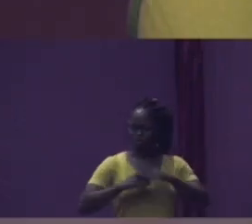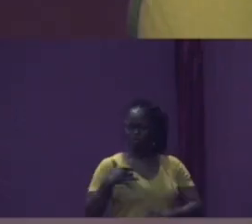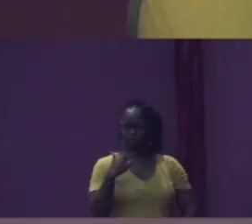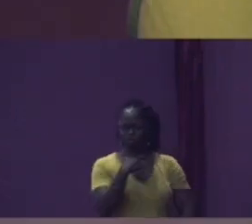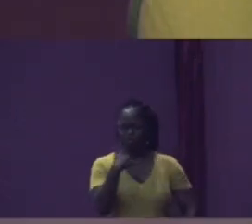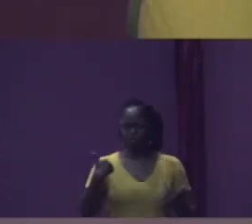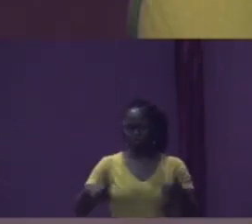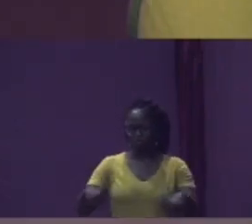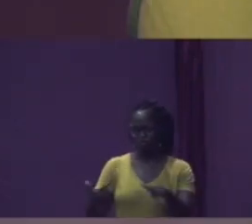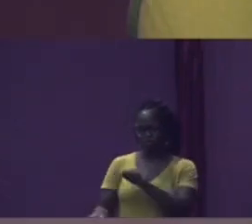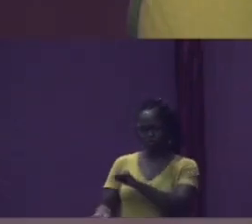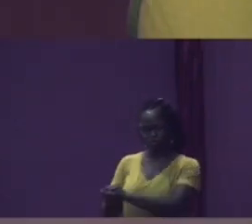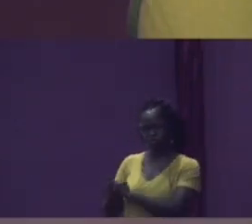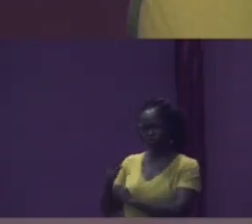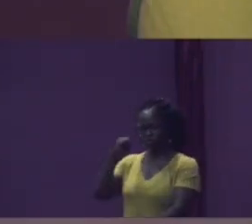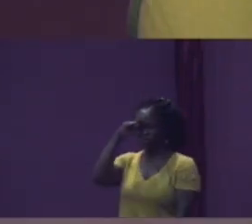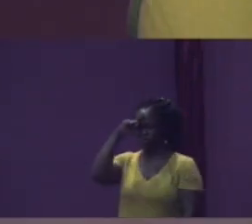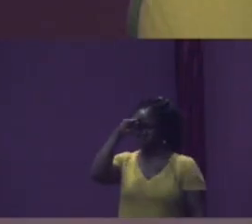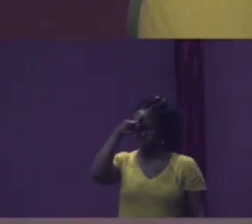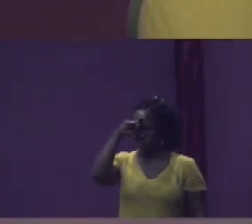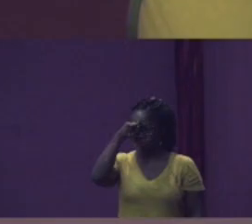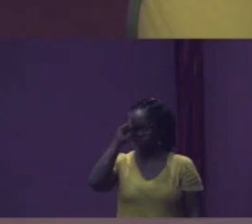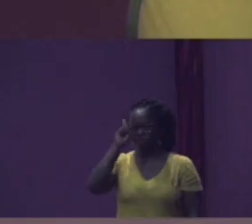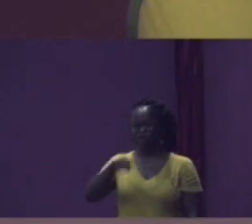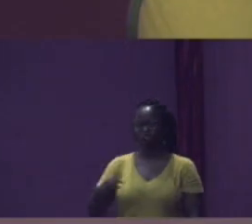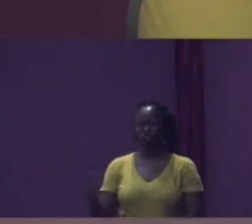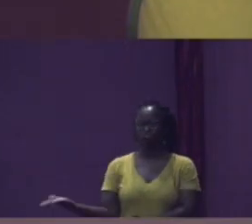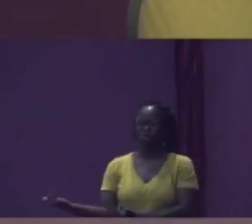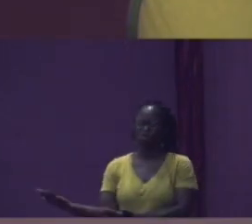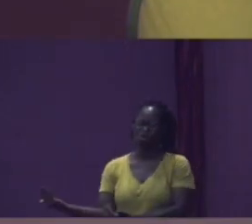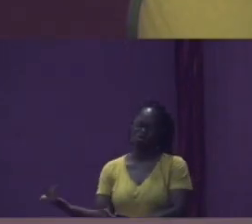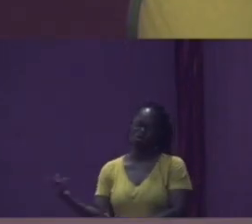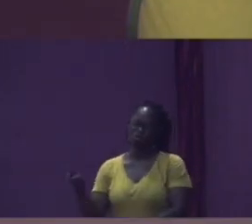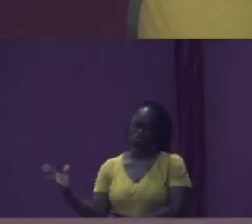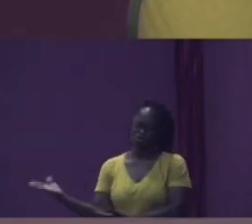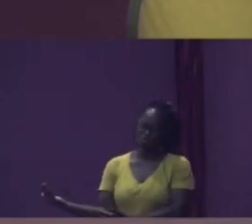young, just as Sheila had described in Guatemala.